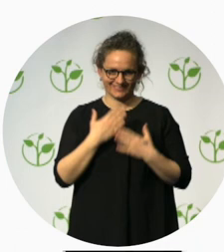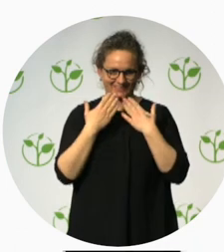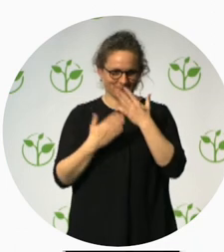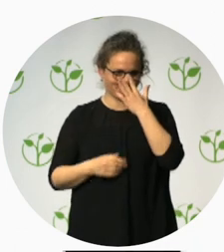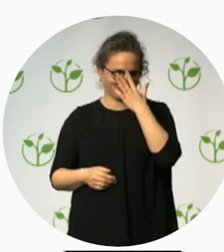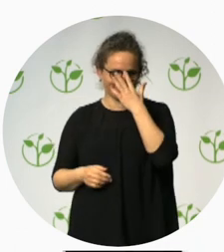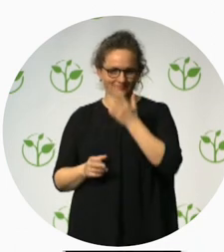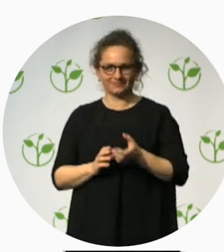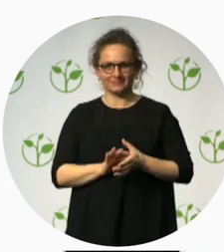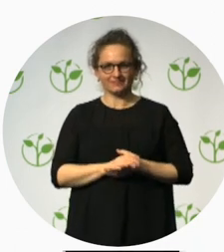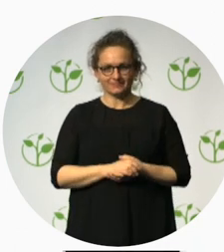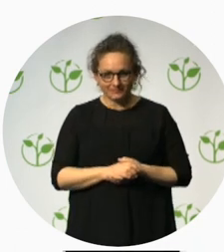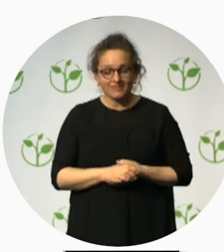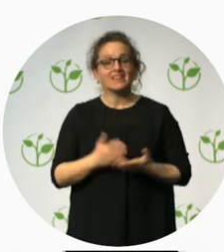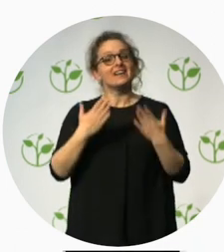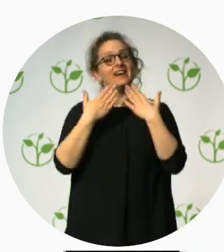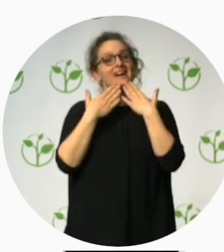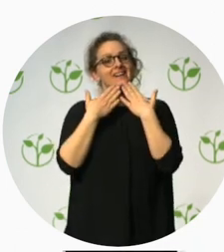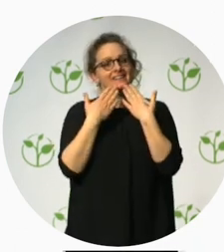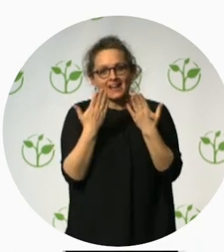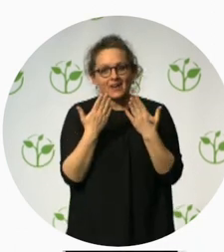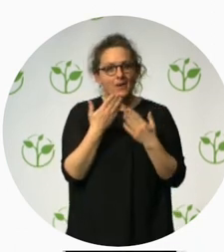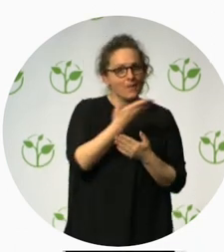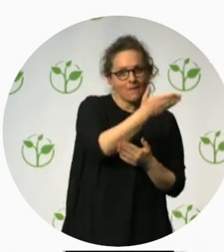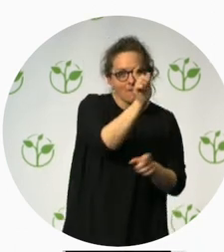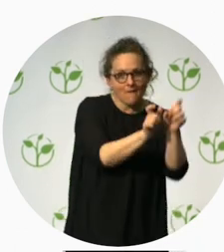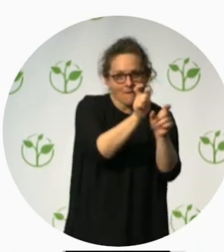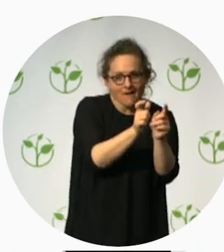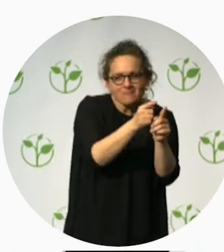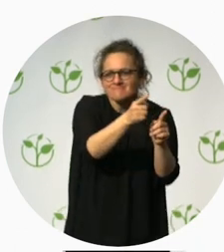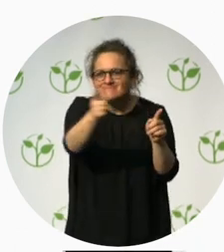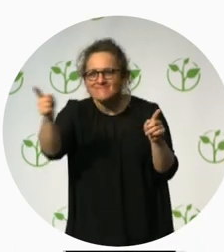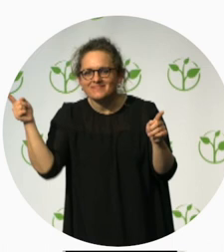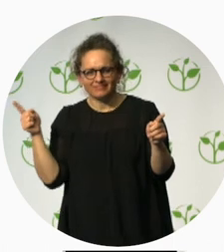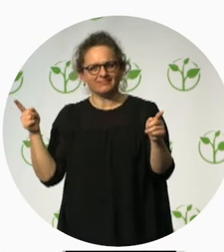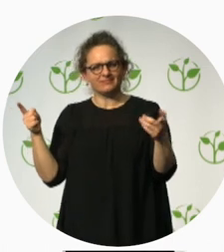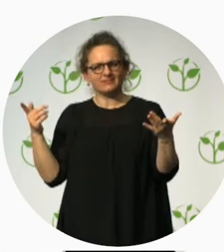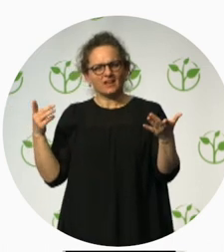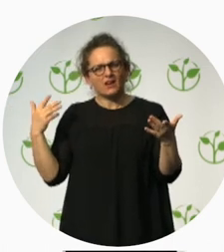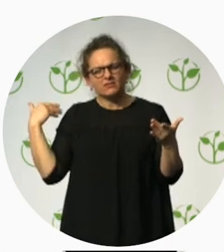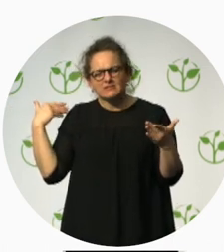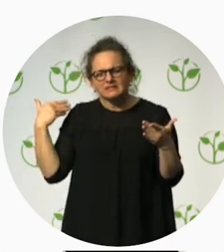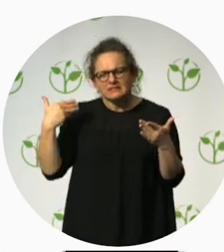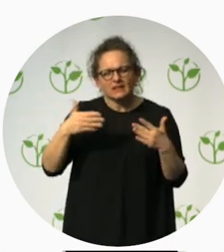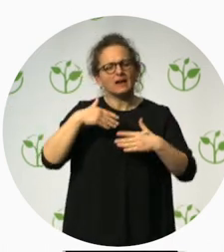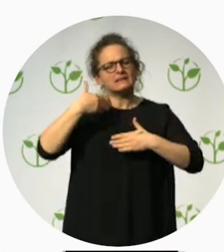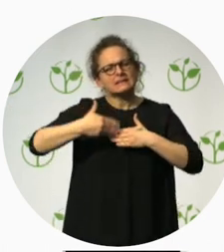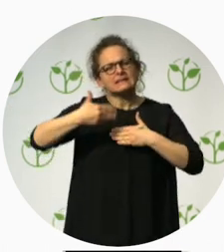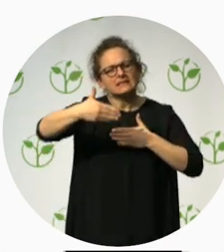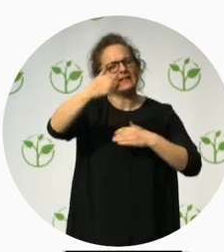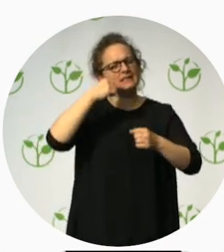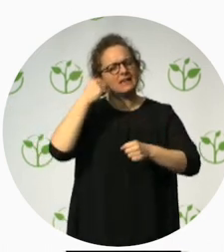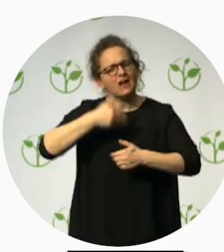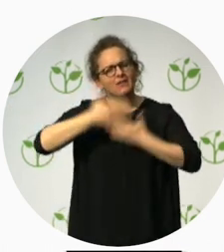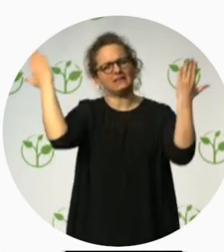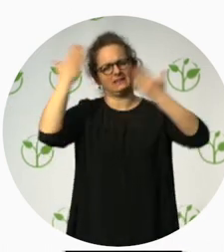And thank you to all the people that are doing this every day. Okay, let's get back to the more of the fun awards.